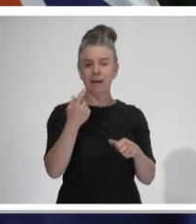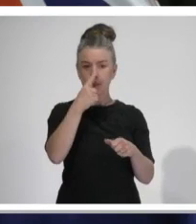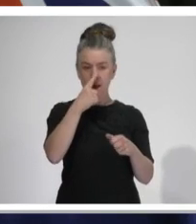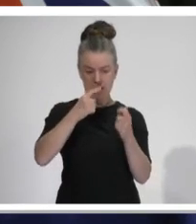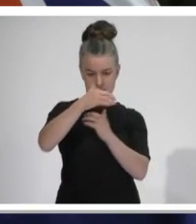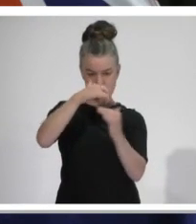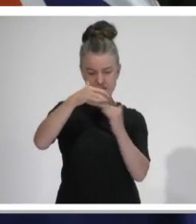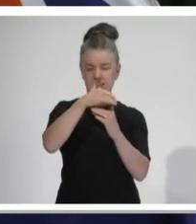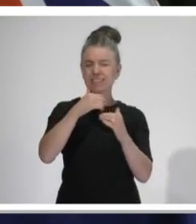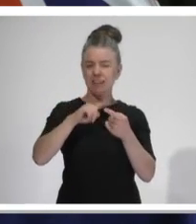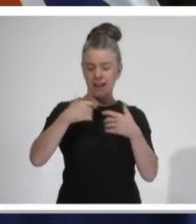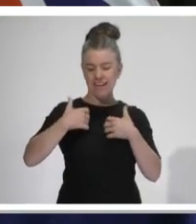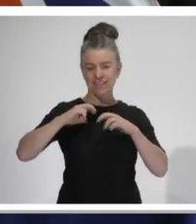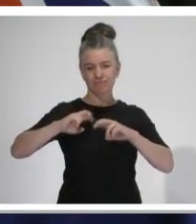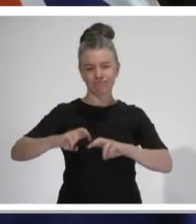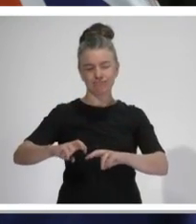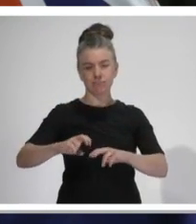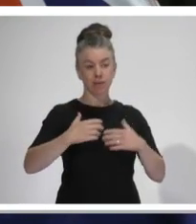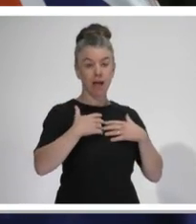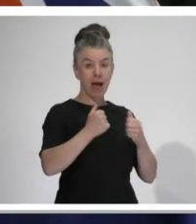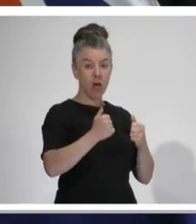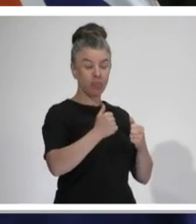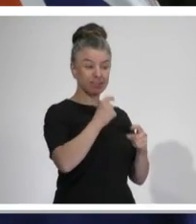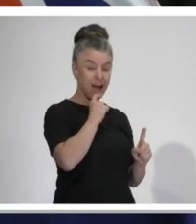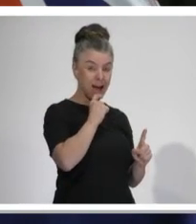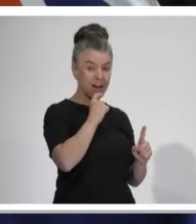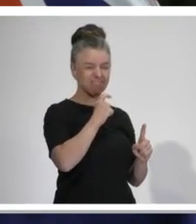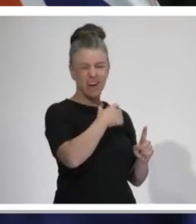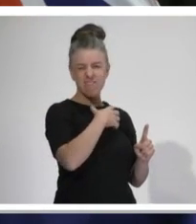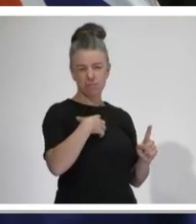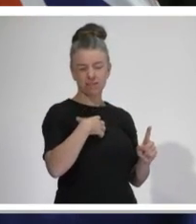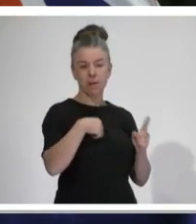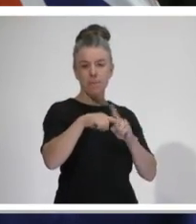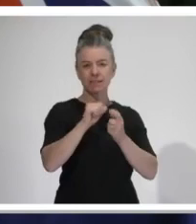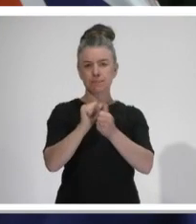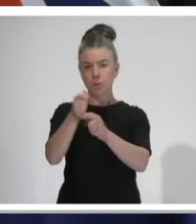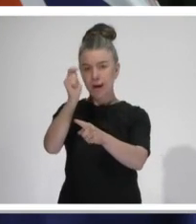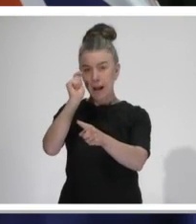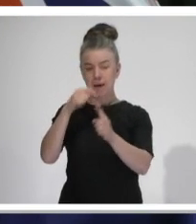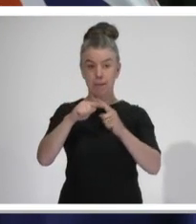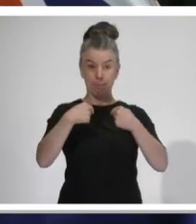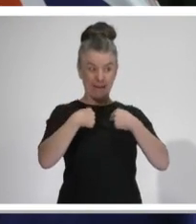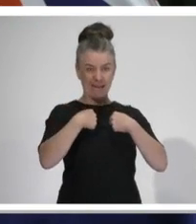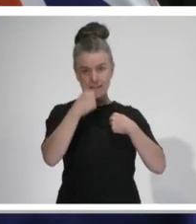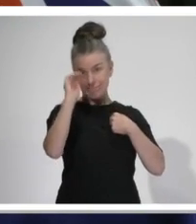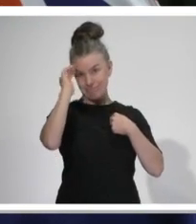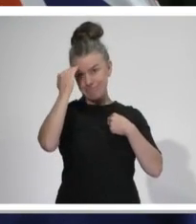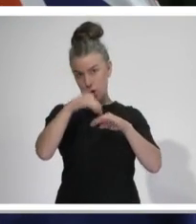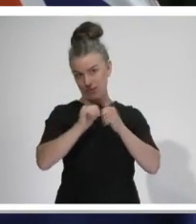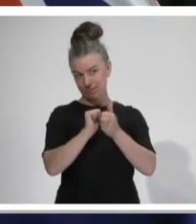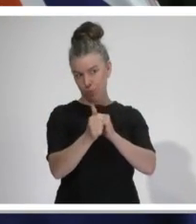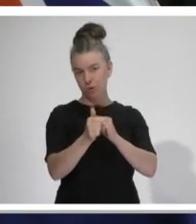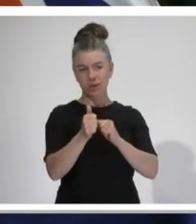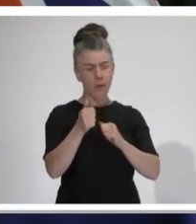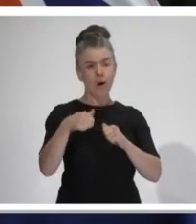requires conversations with health officials and with sports clubs. Clearly myself as a sports fan and many others around the country